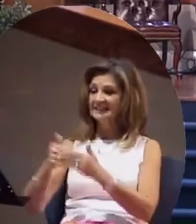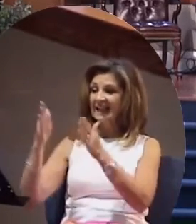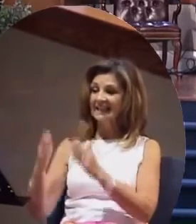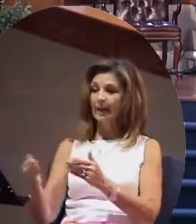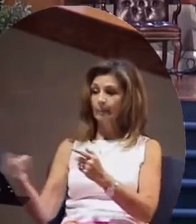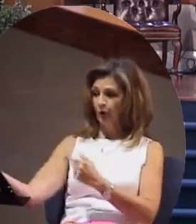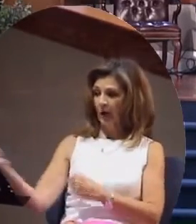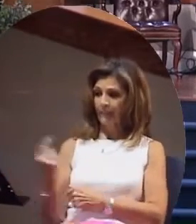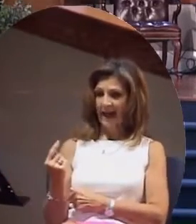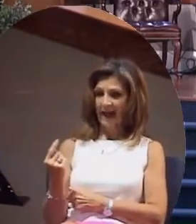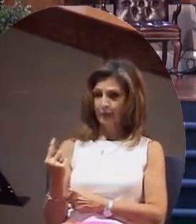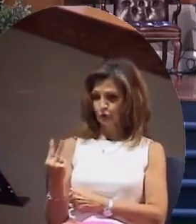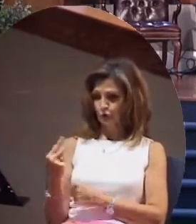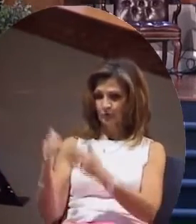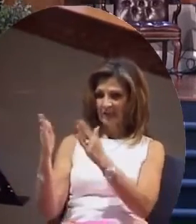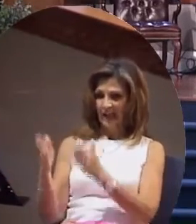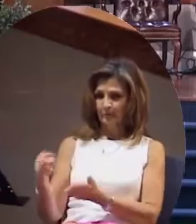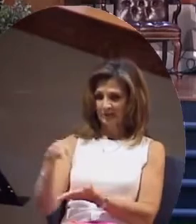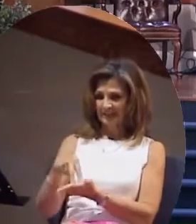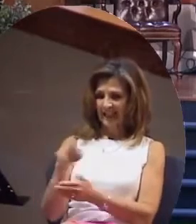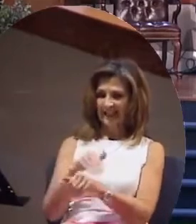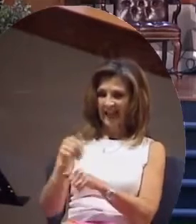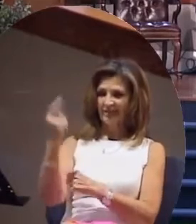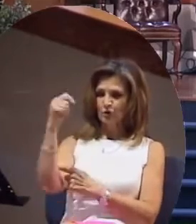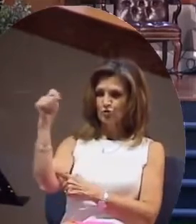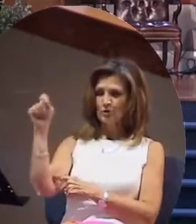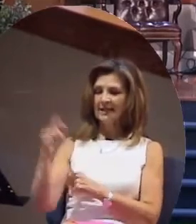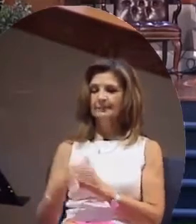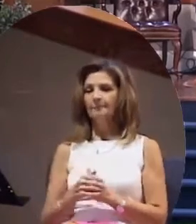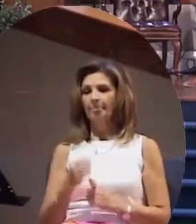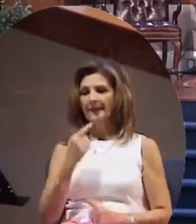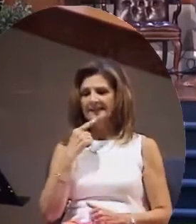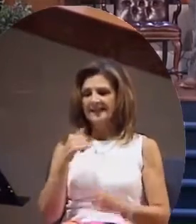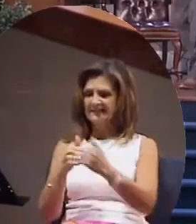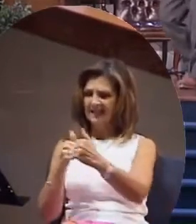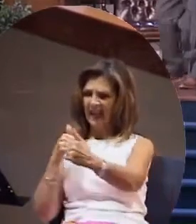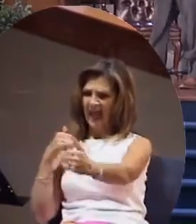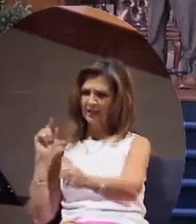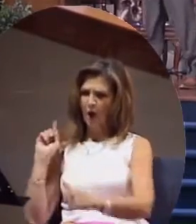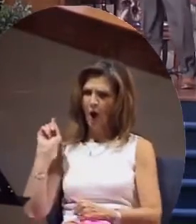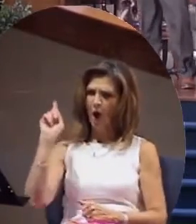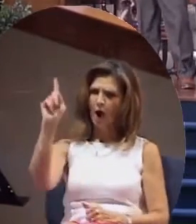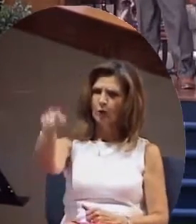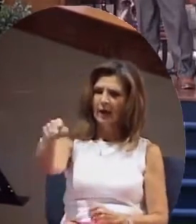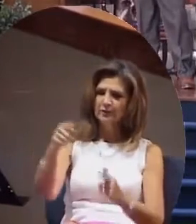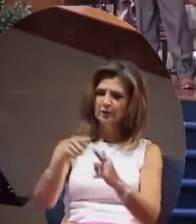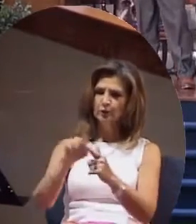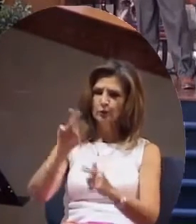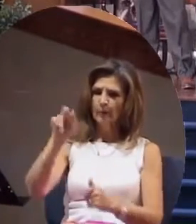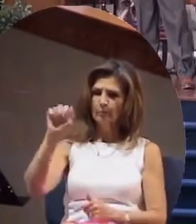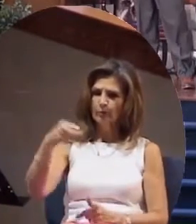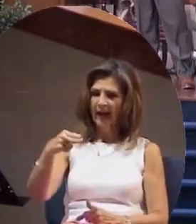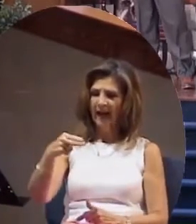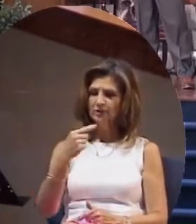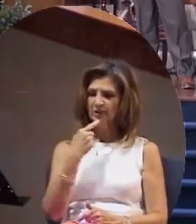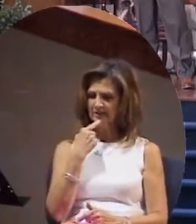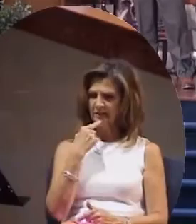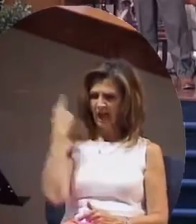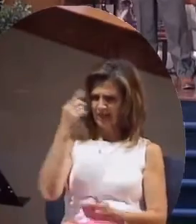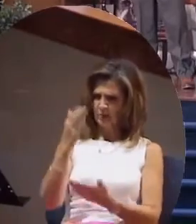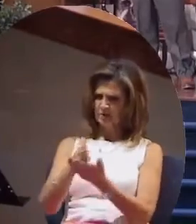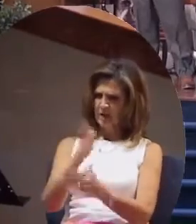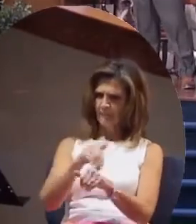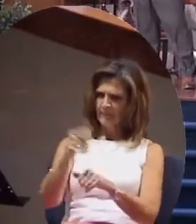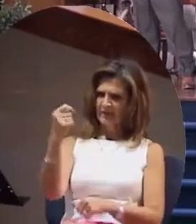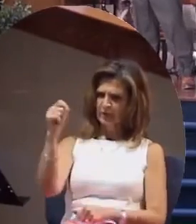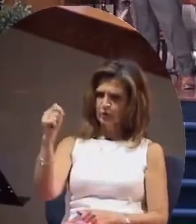out. And we're still standing there at that tree. And he says, you know, the line goes all the way down there to that branch. I said, well, I thought it stopped at the